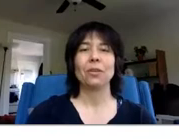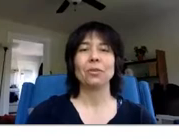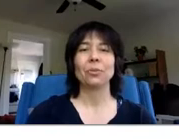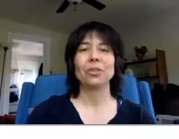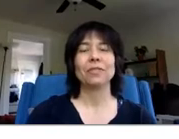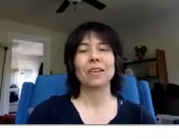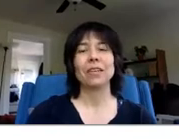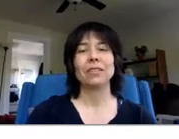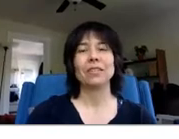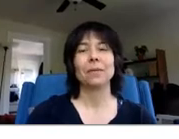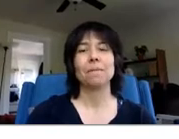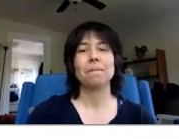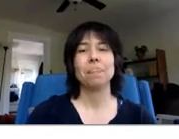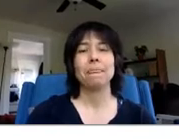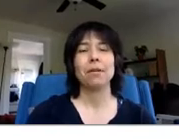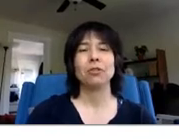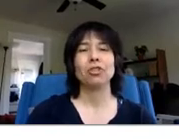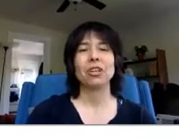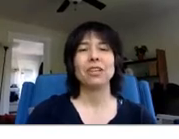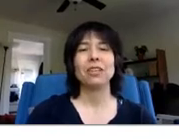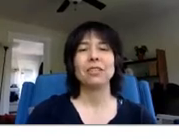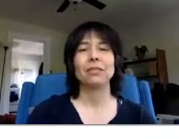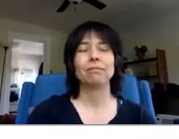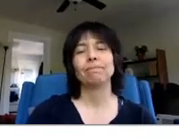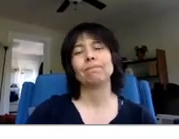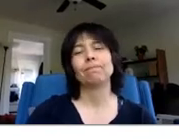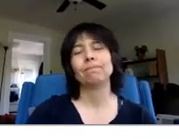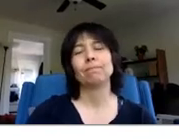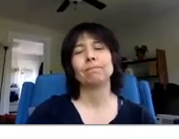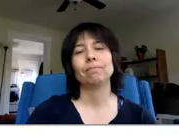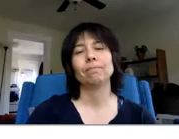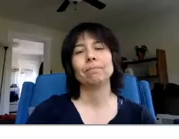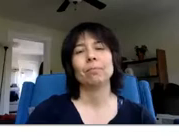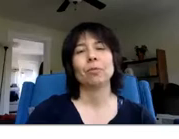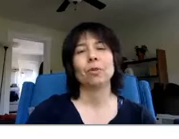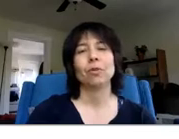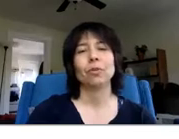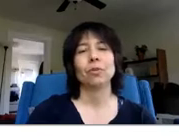What goes with a face? Cheese?